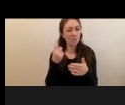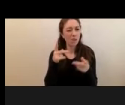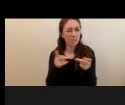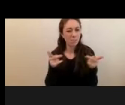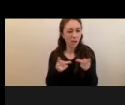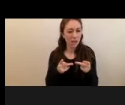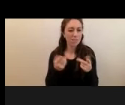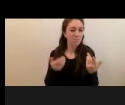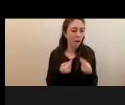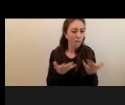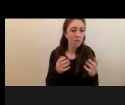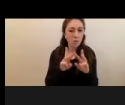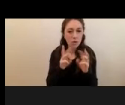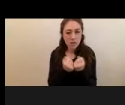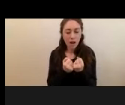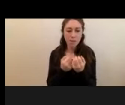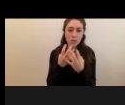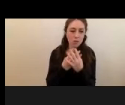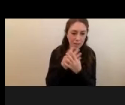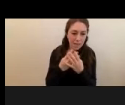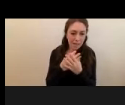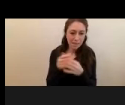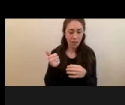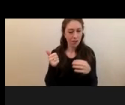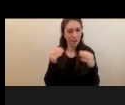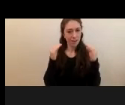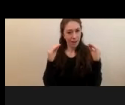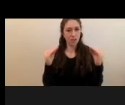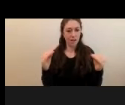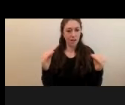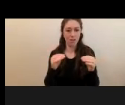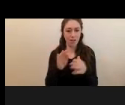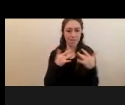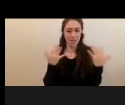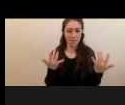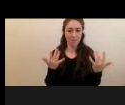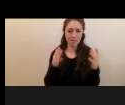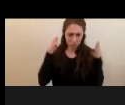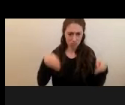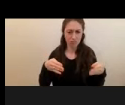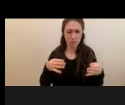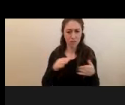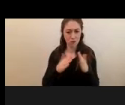offers workshops, screenings, and other educational events centering